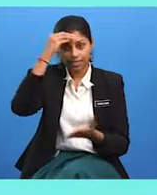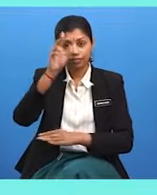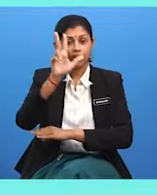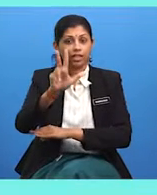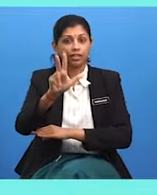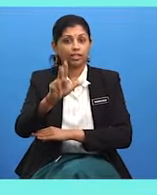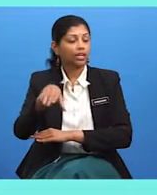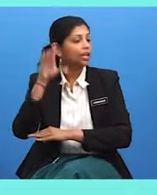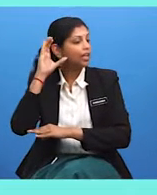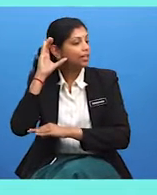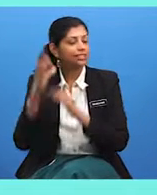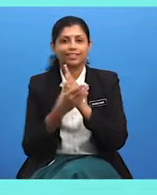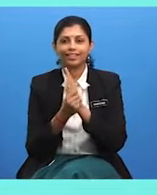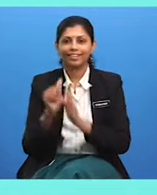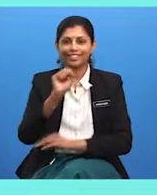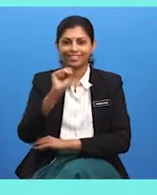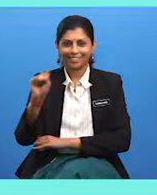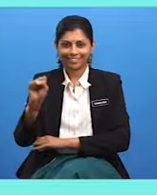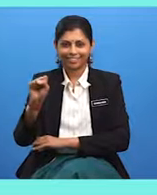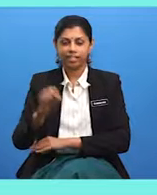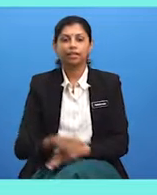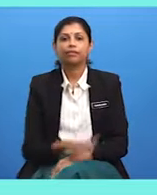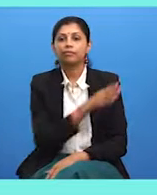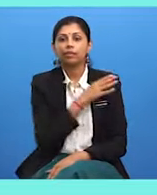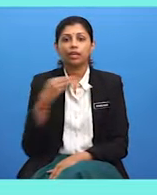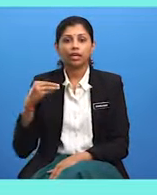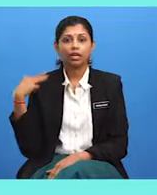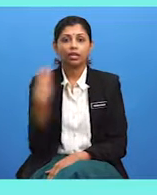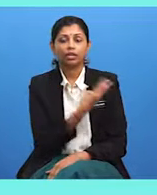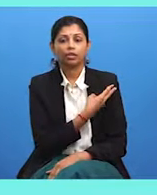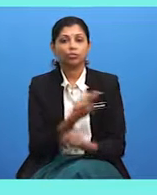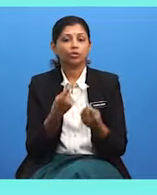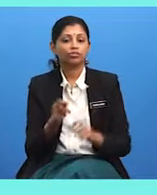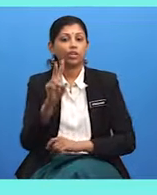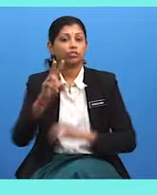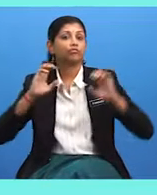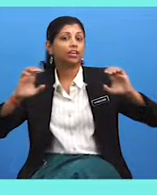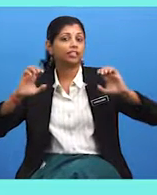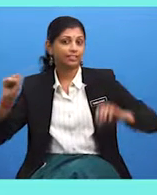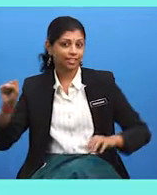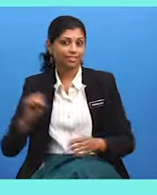listening skills, and we attempted 2 exercises.